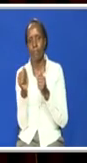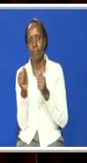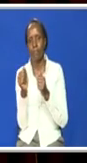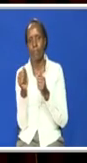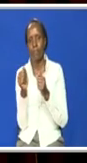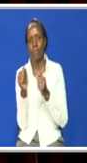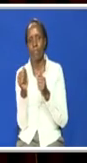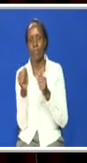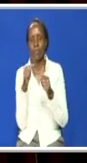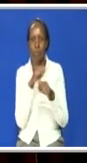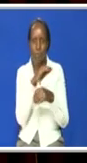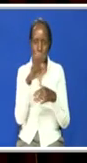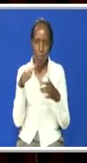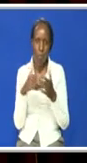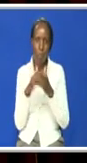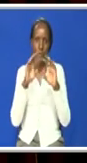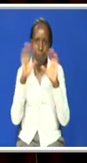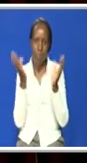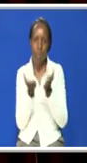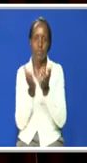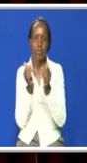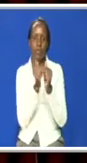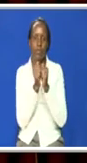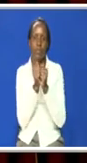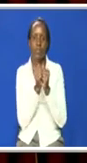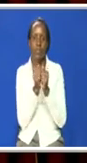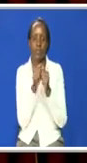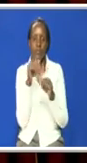put all the balls together, we get